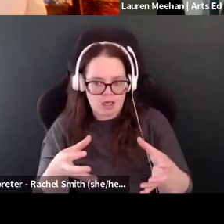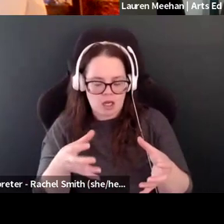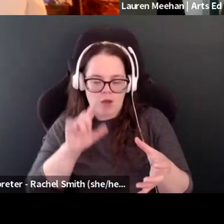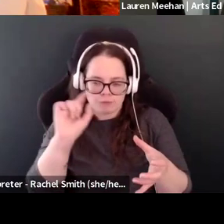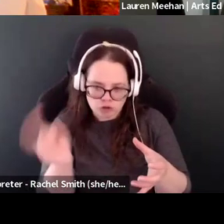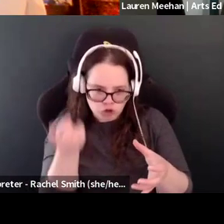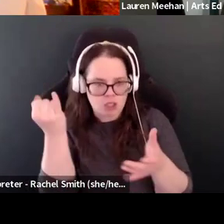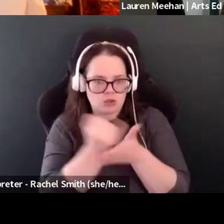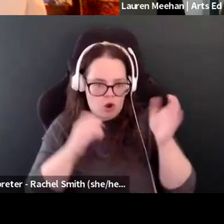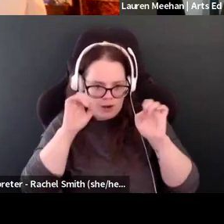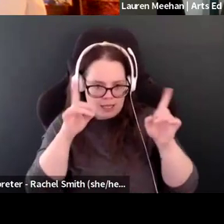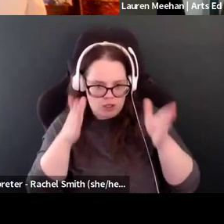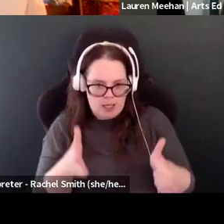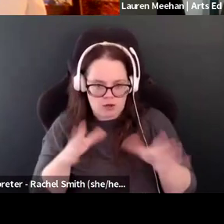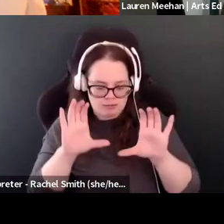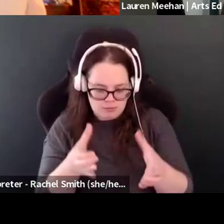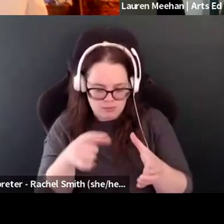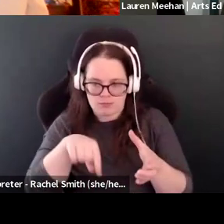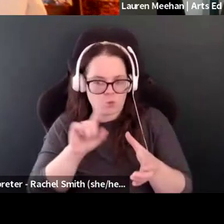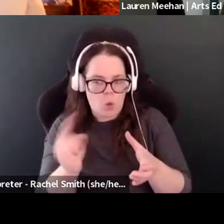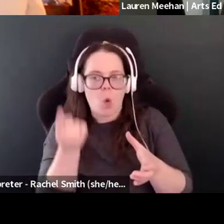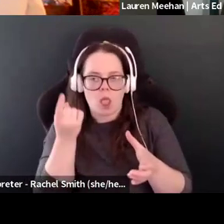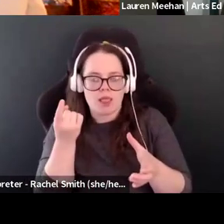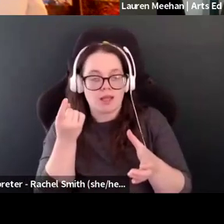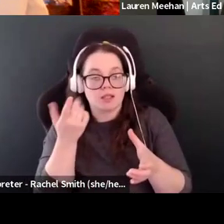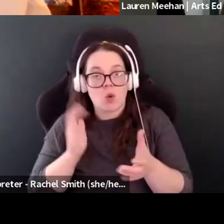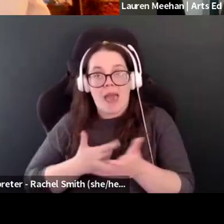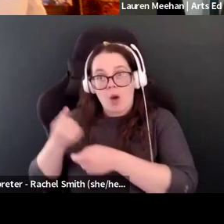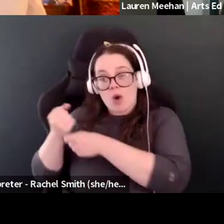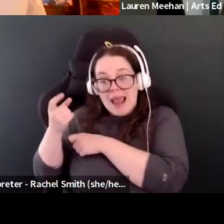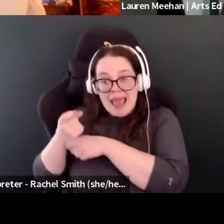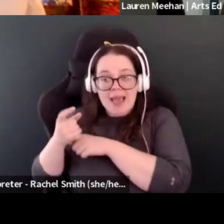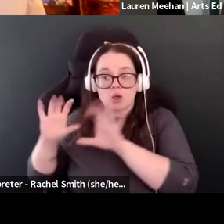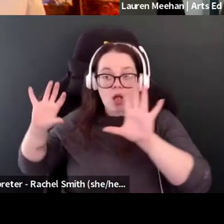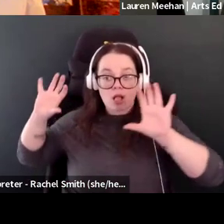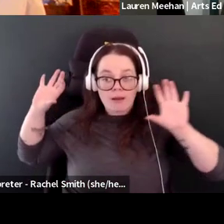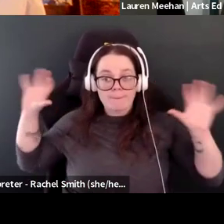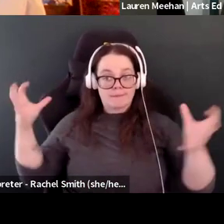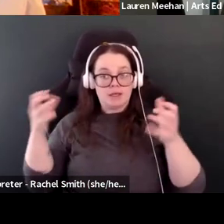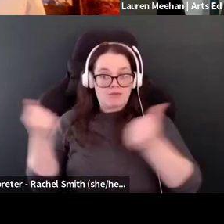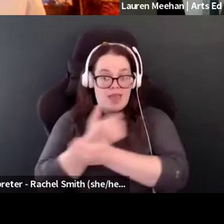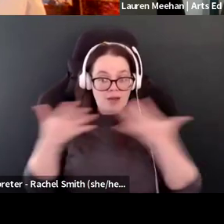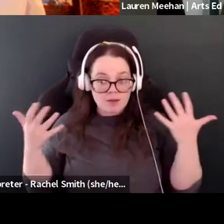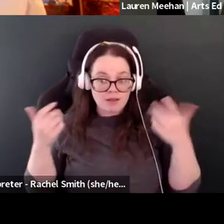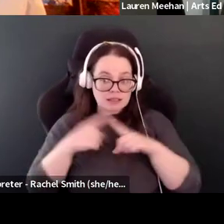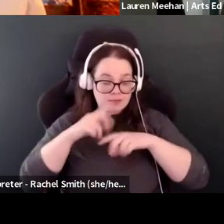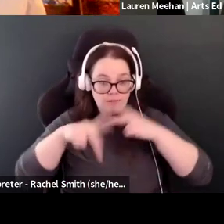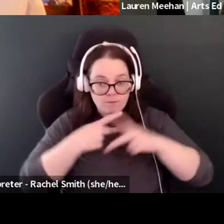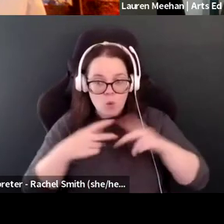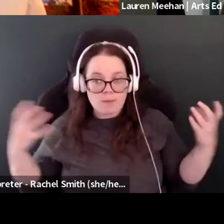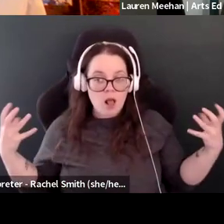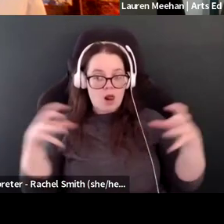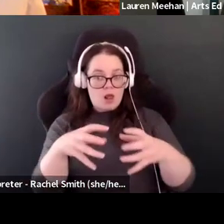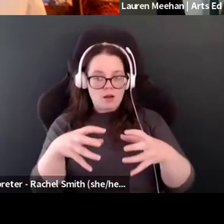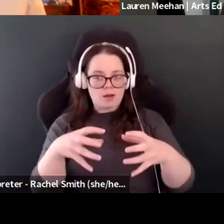So where we have our annual convening of all of the mediums, right? They want to be able to